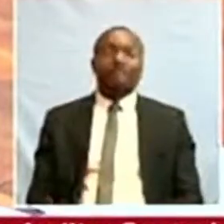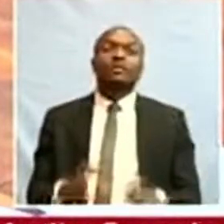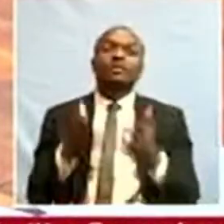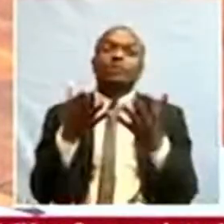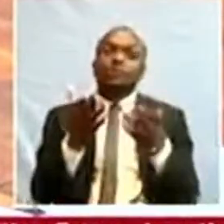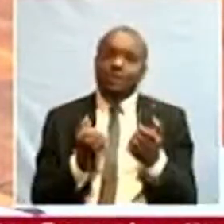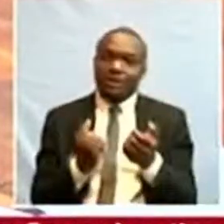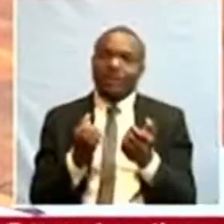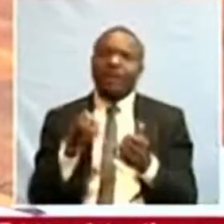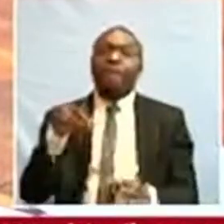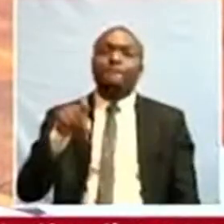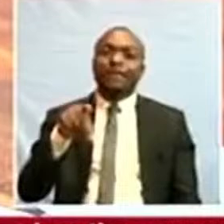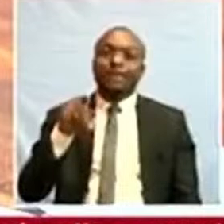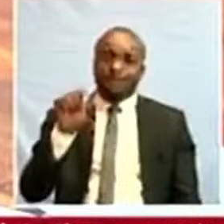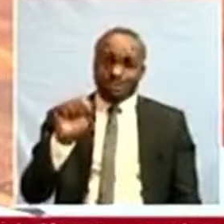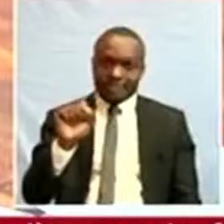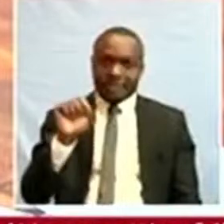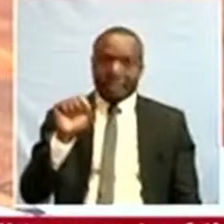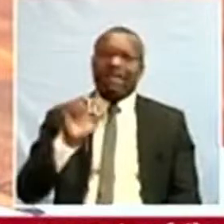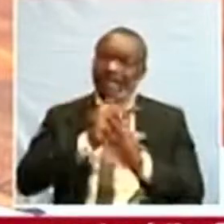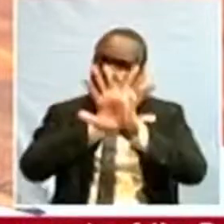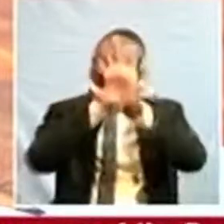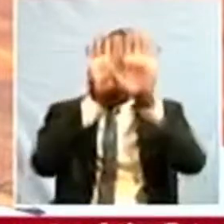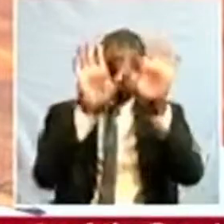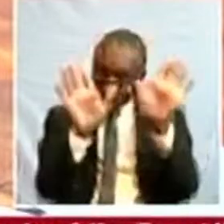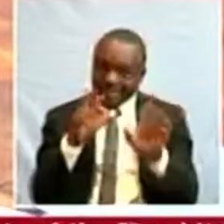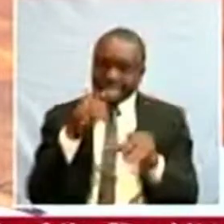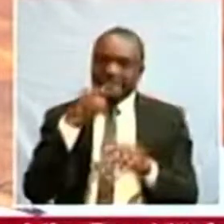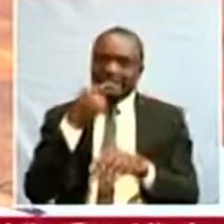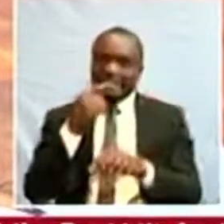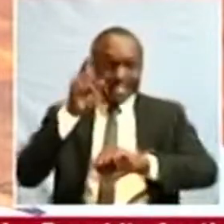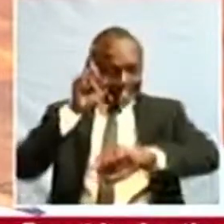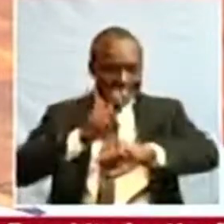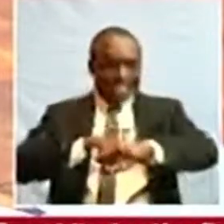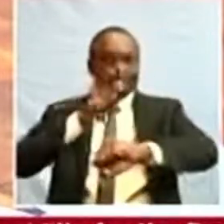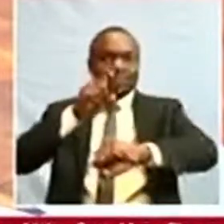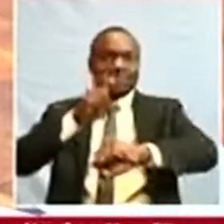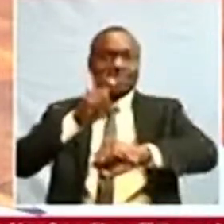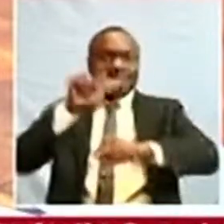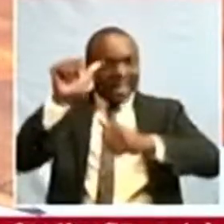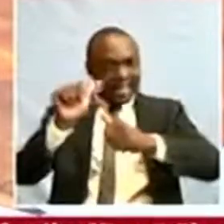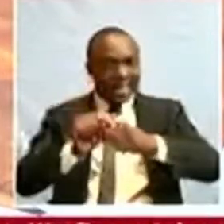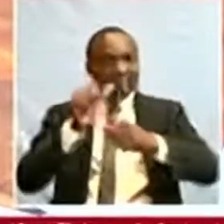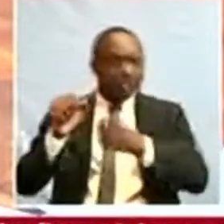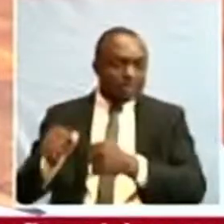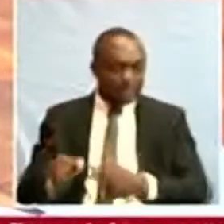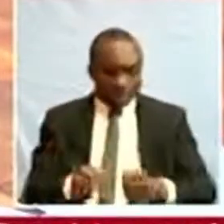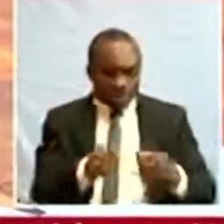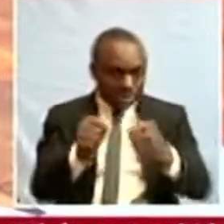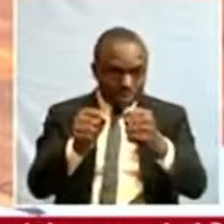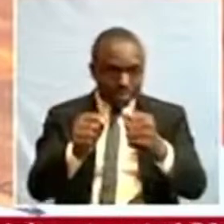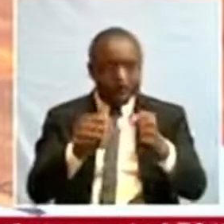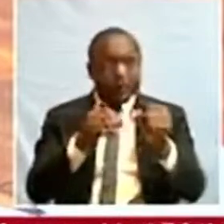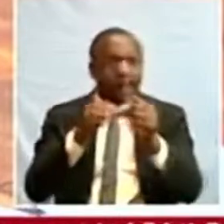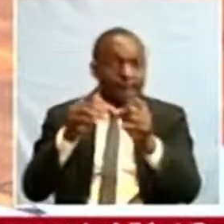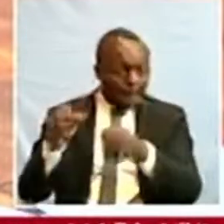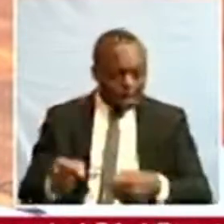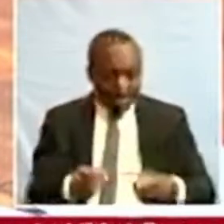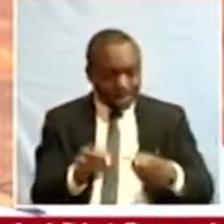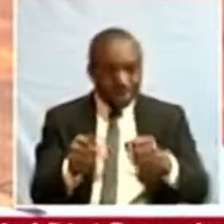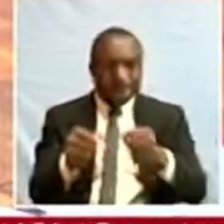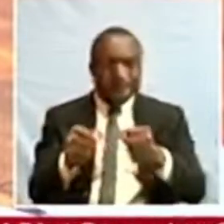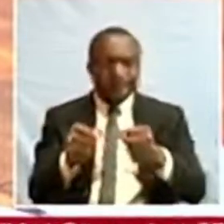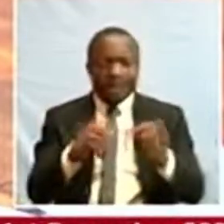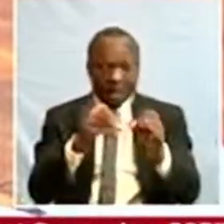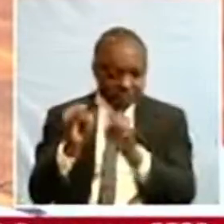want PS categorically stated the timeline. Every system implementation have got a timeline. We're